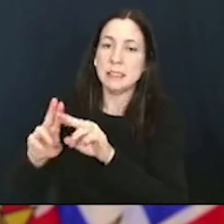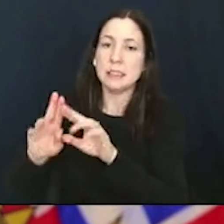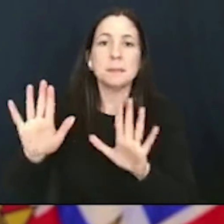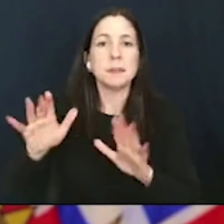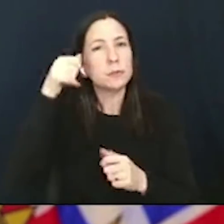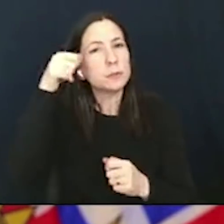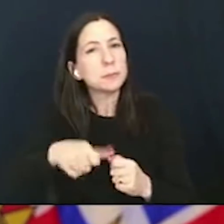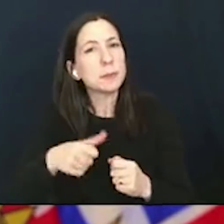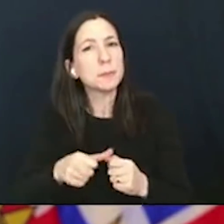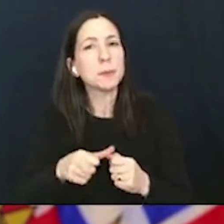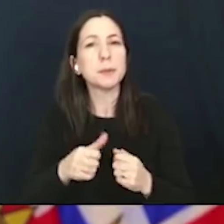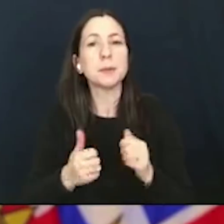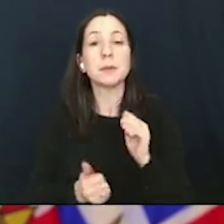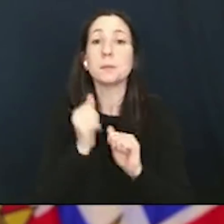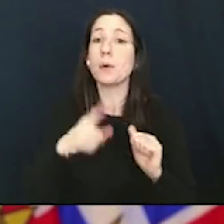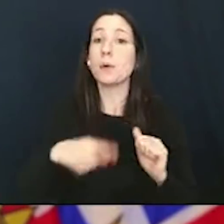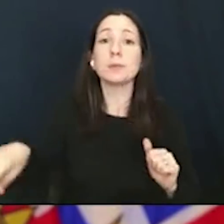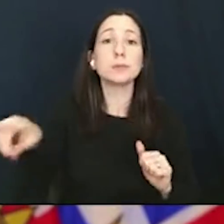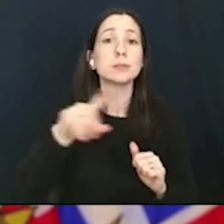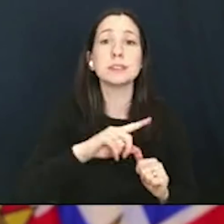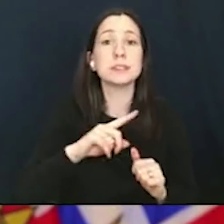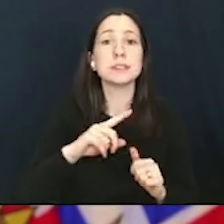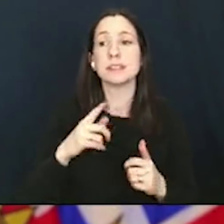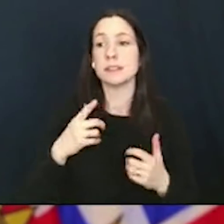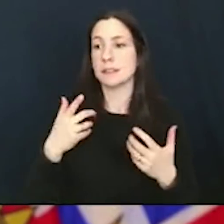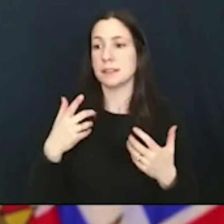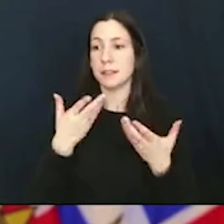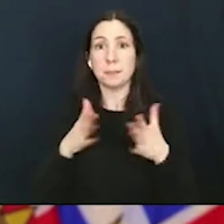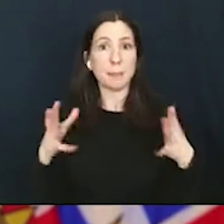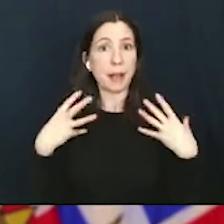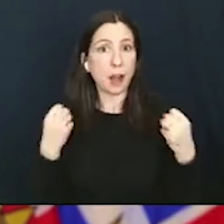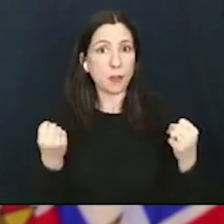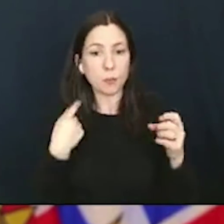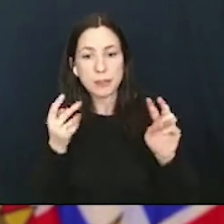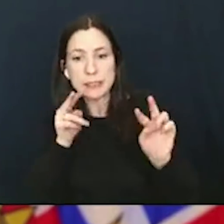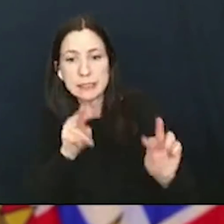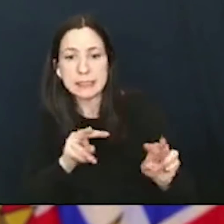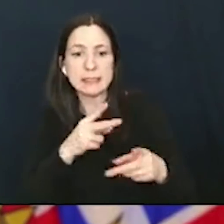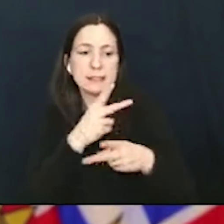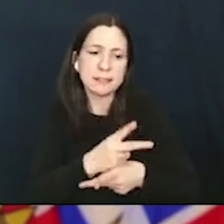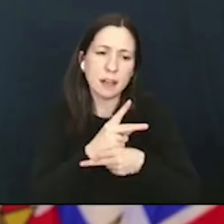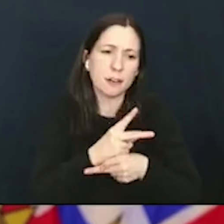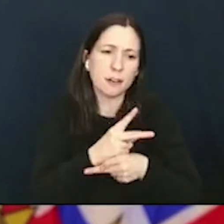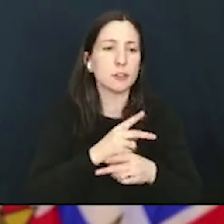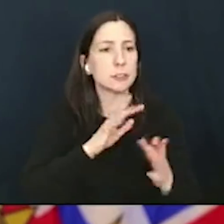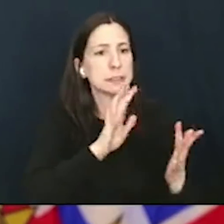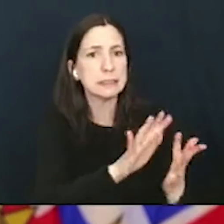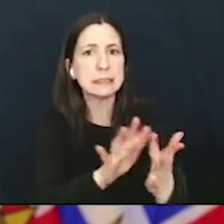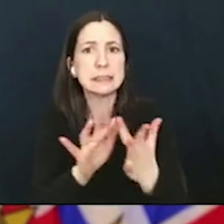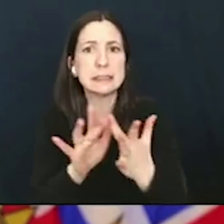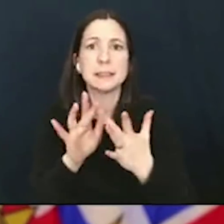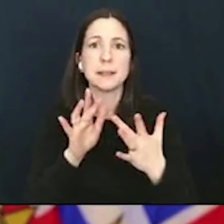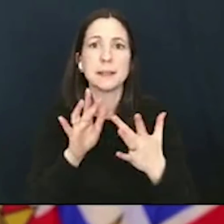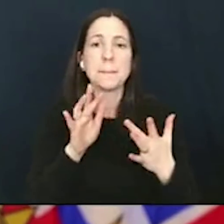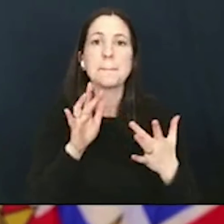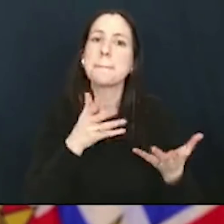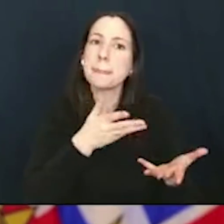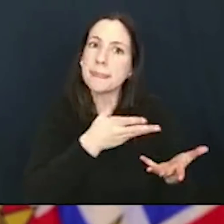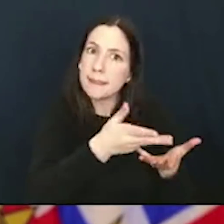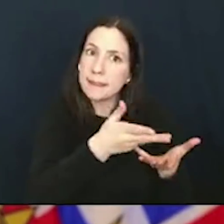most of us, public health is paying attention with the work that we do in contact tracing and making sure that we